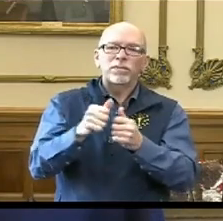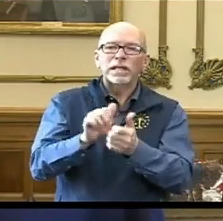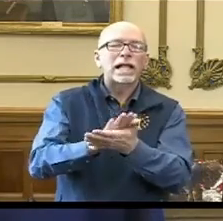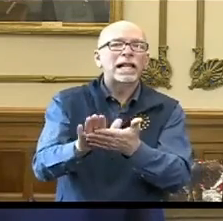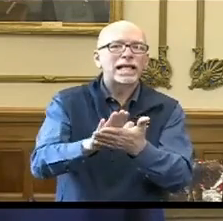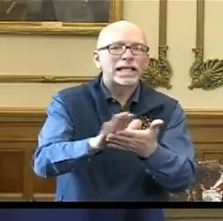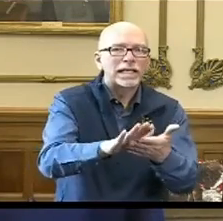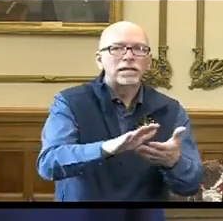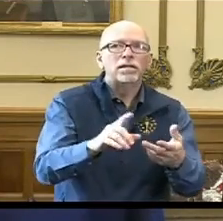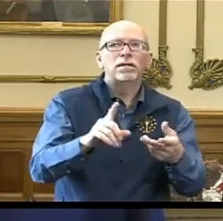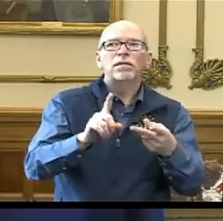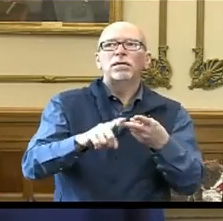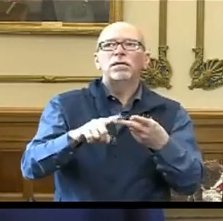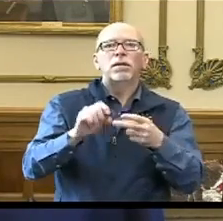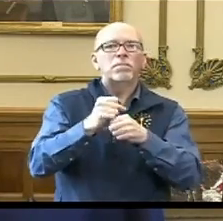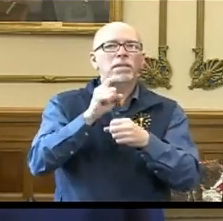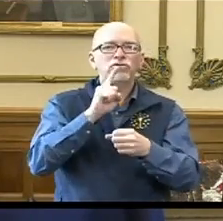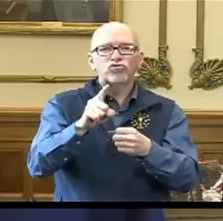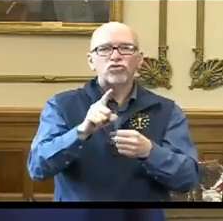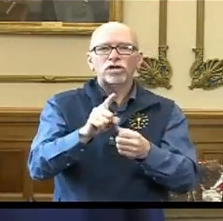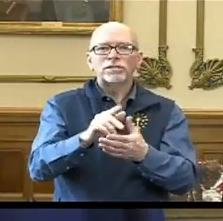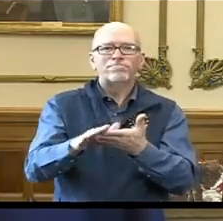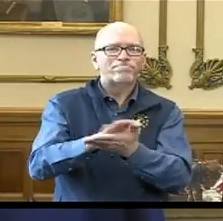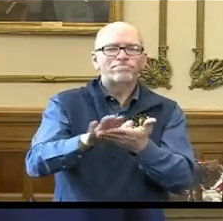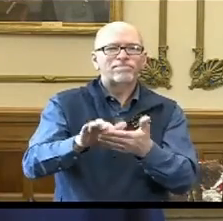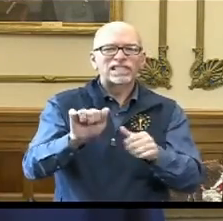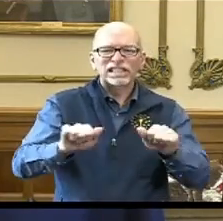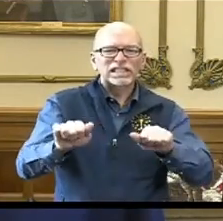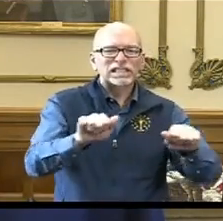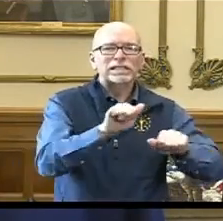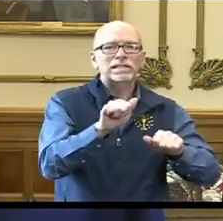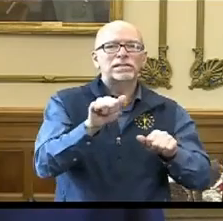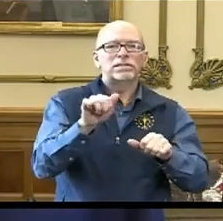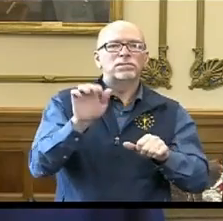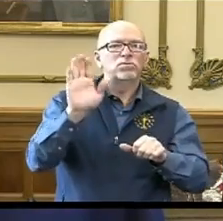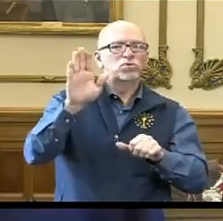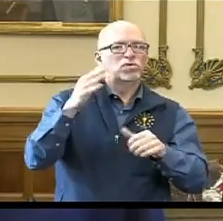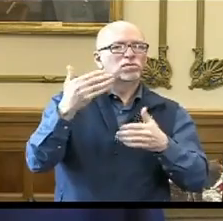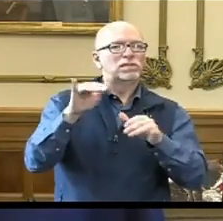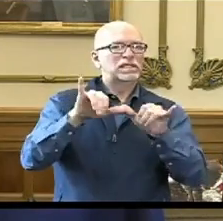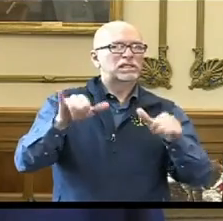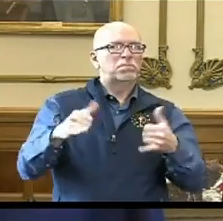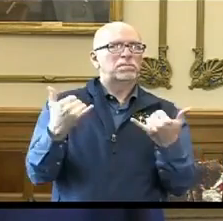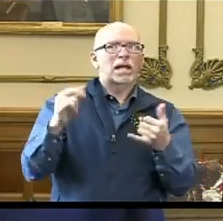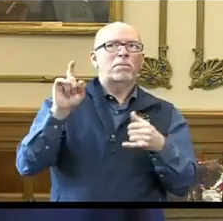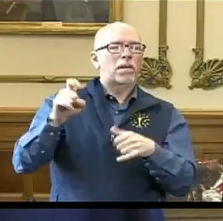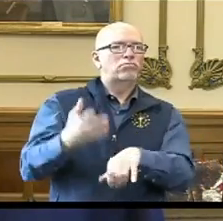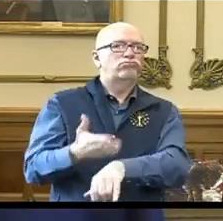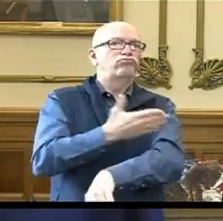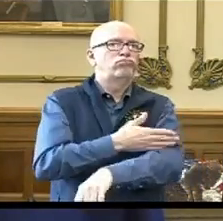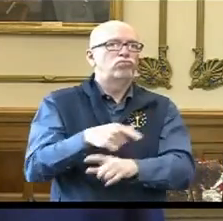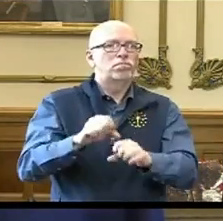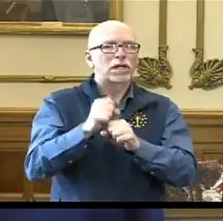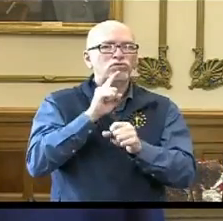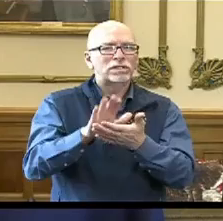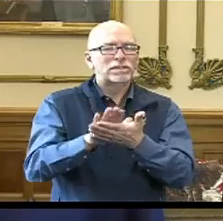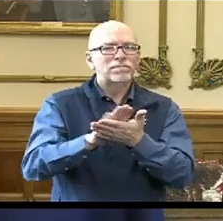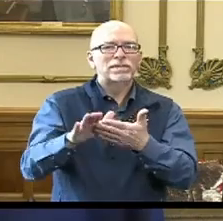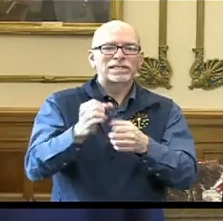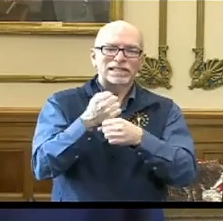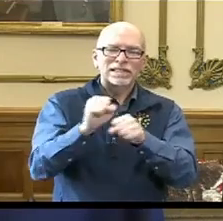spaces, hygienic advances that they're putting into place to make sure that a